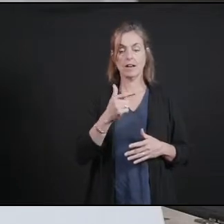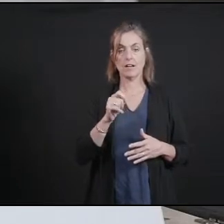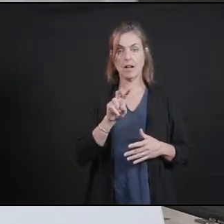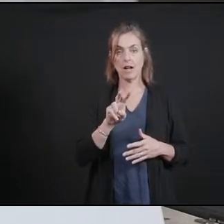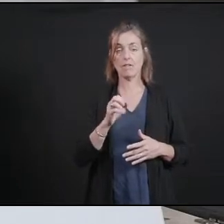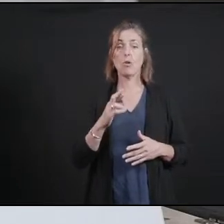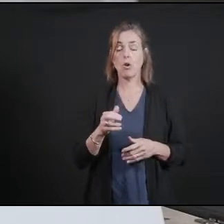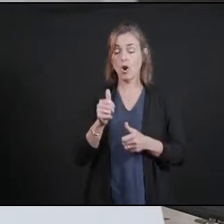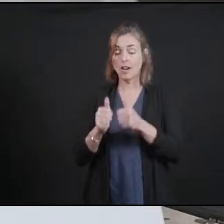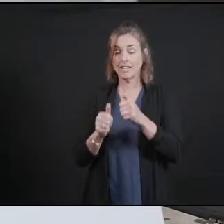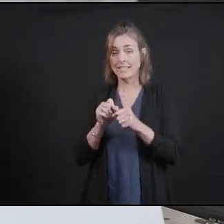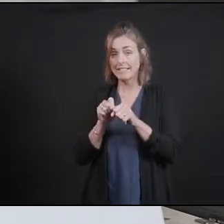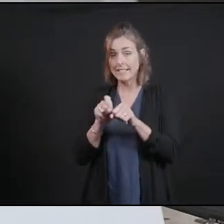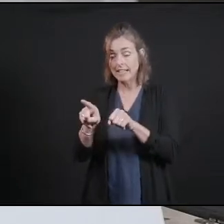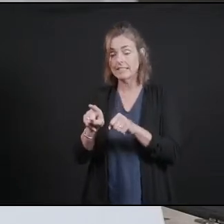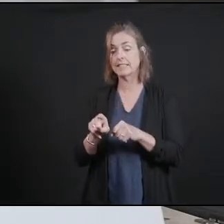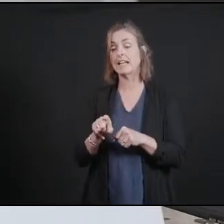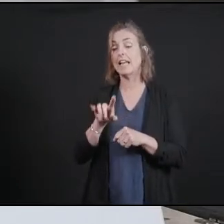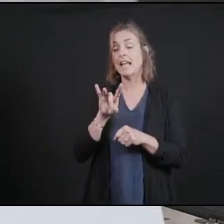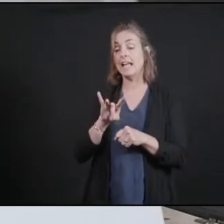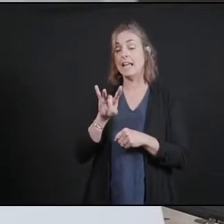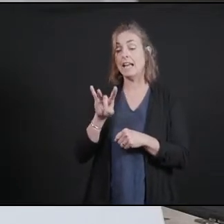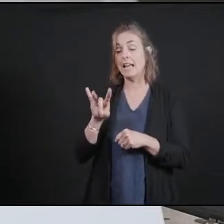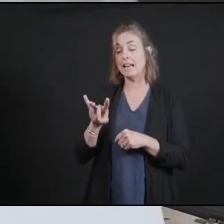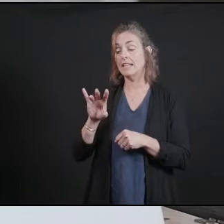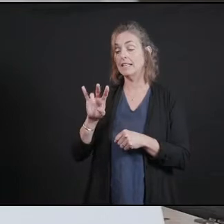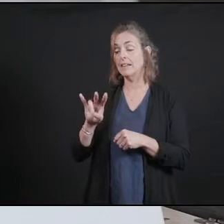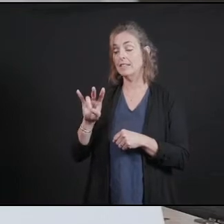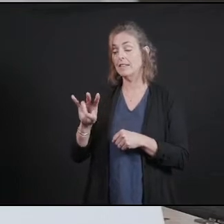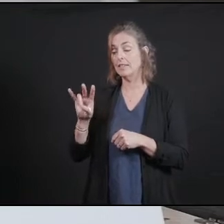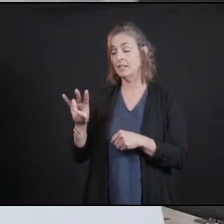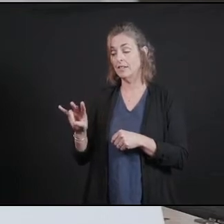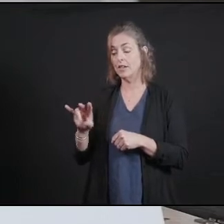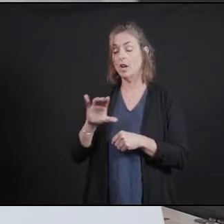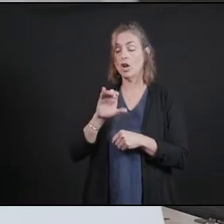1-888-628-9454. Veterans Crisis Line,